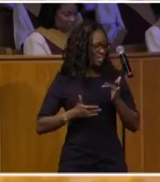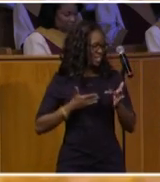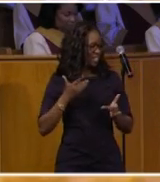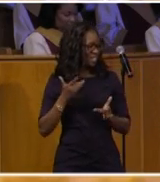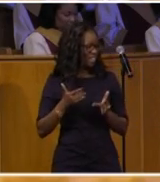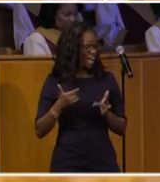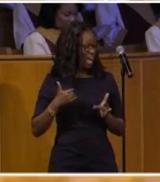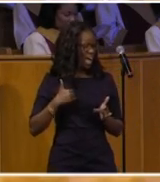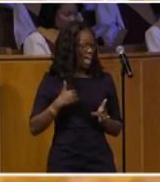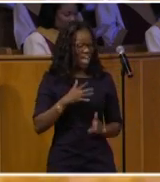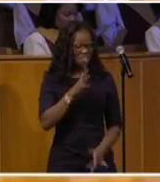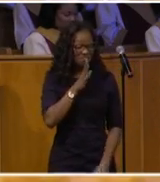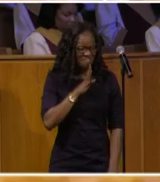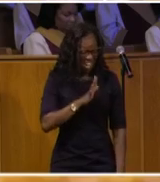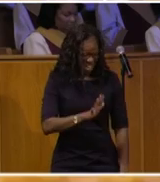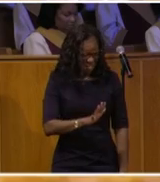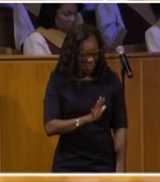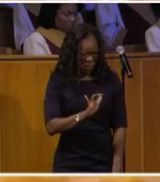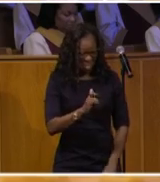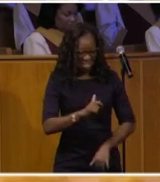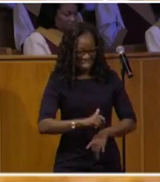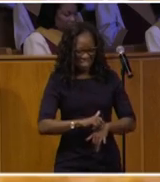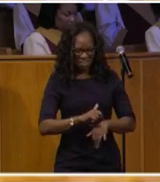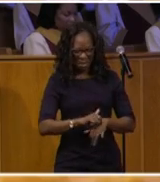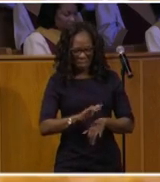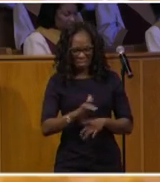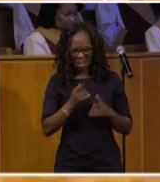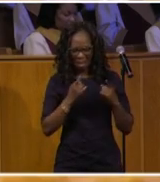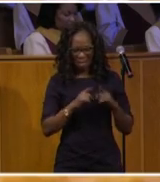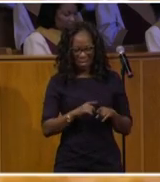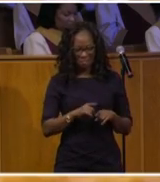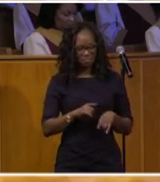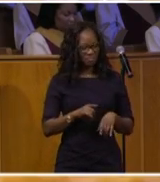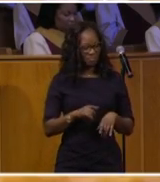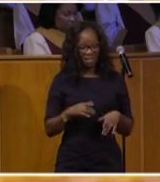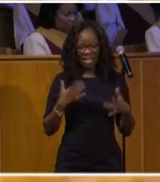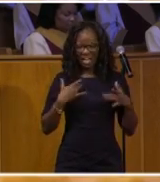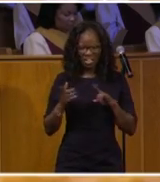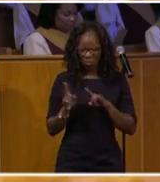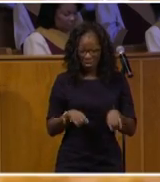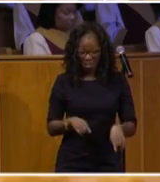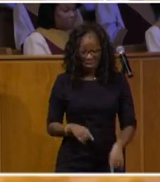I had a 5-year-old at that time, and he didn't want to come.